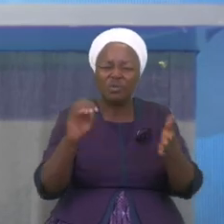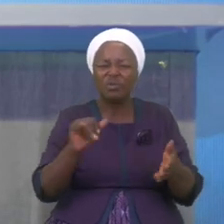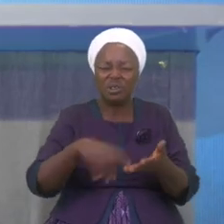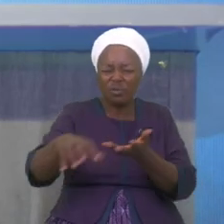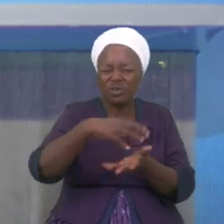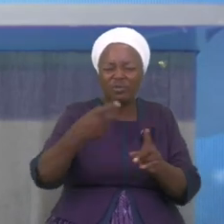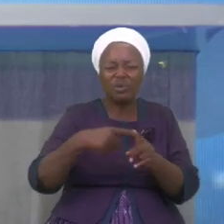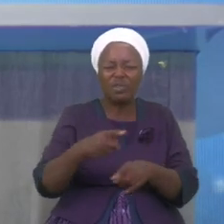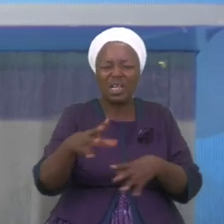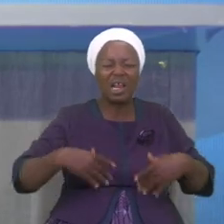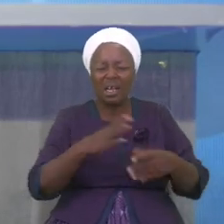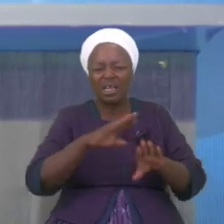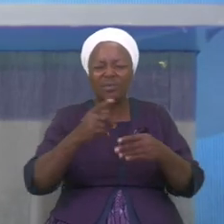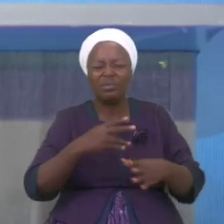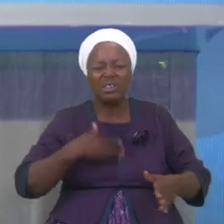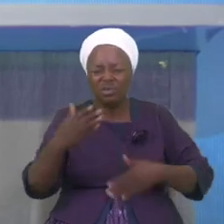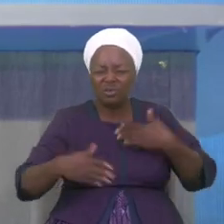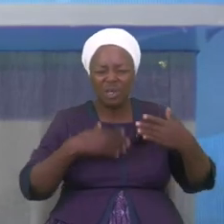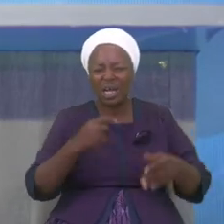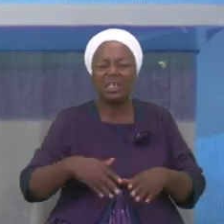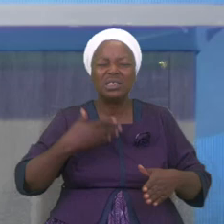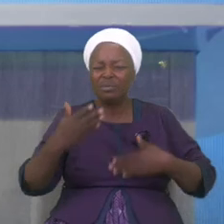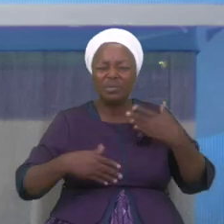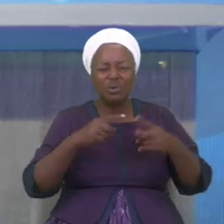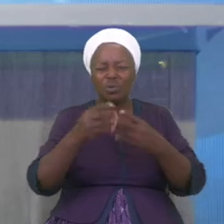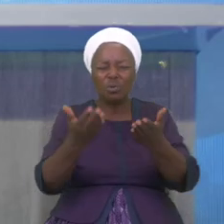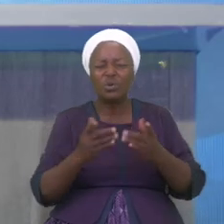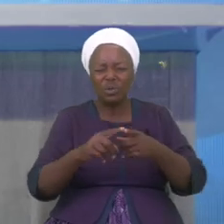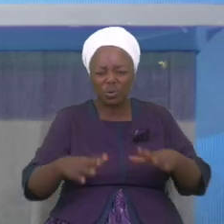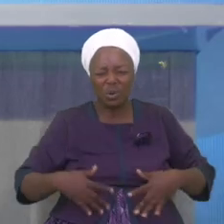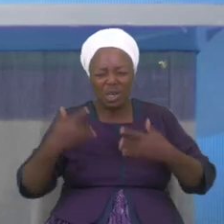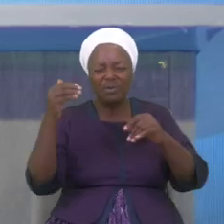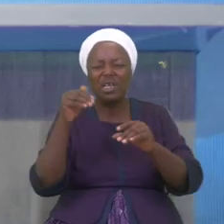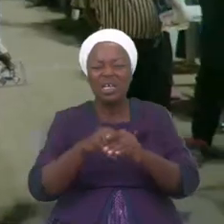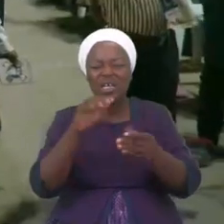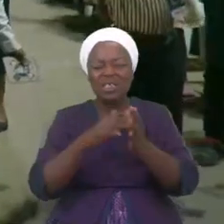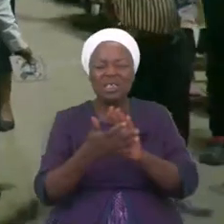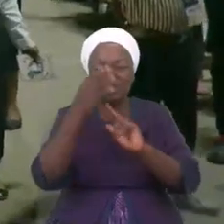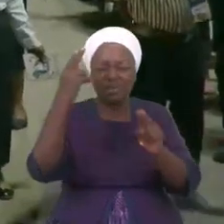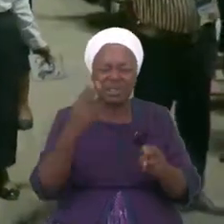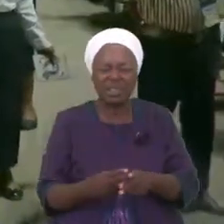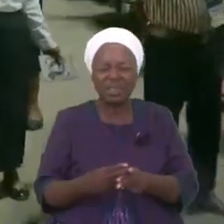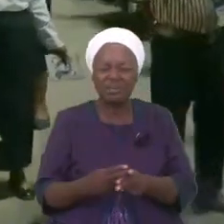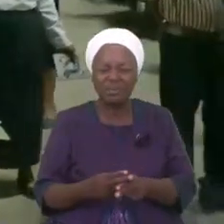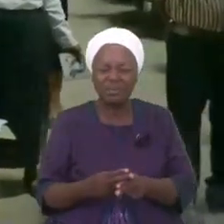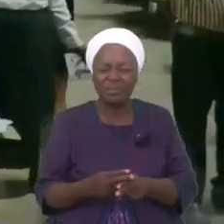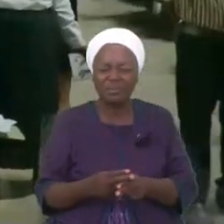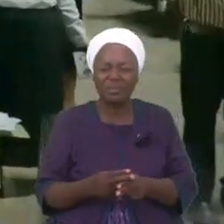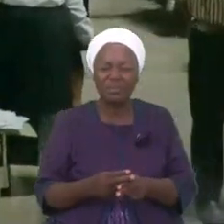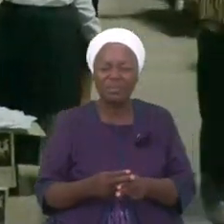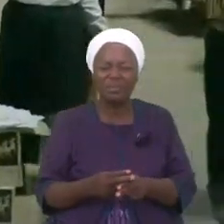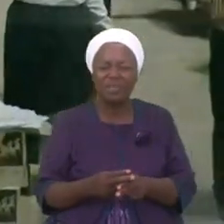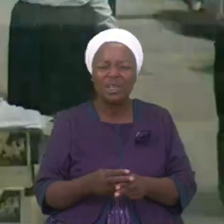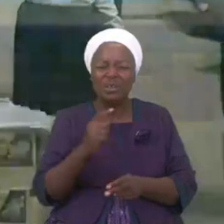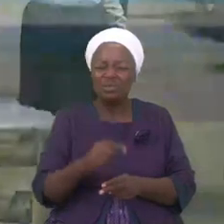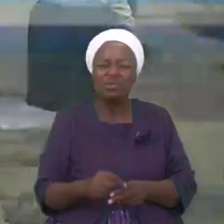give them the joy and the excitement to want to live in Jesus' name. You stepped on